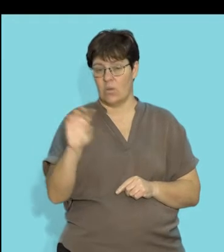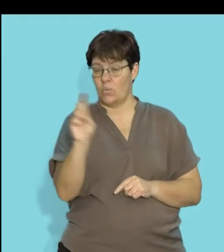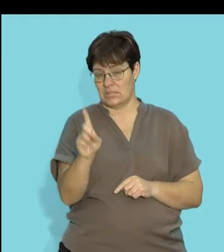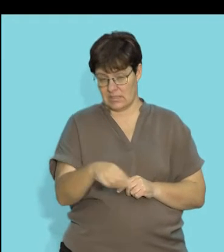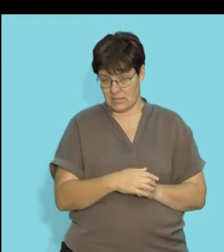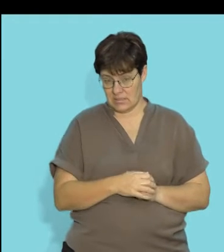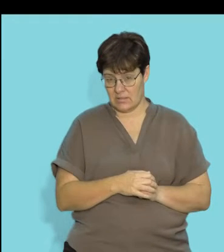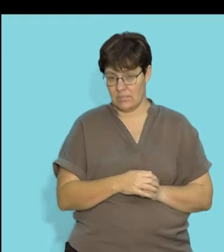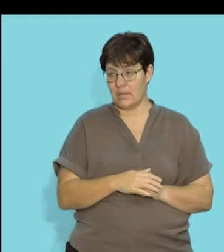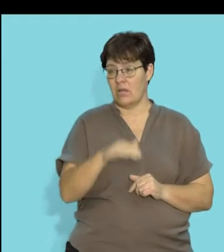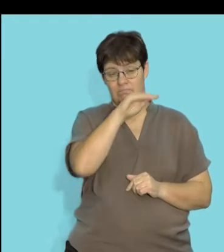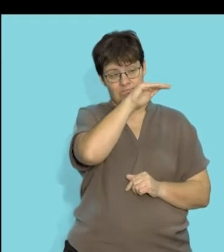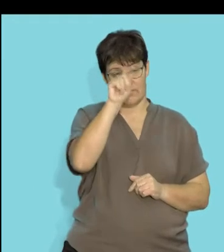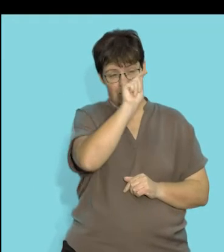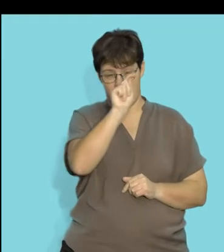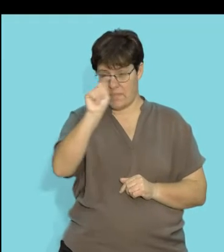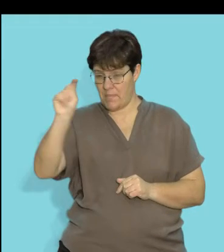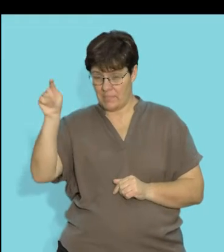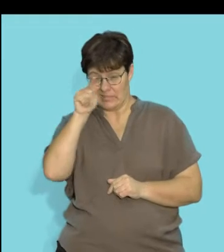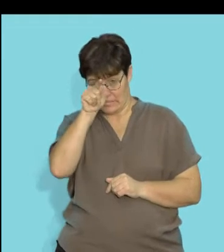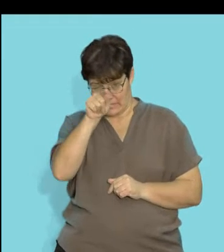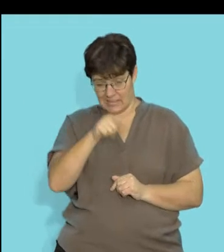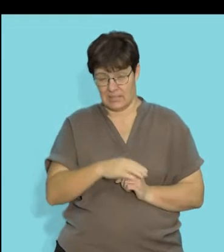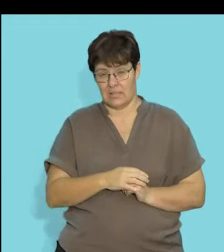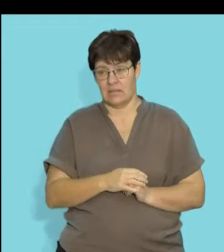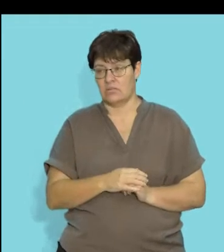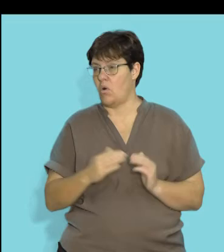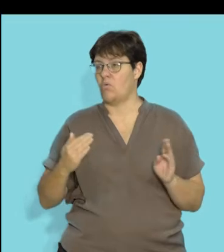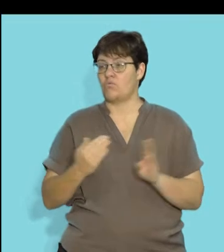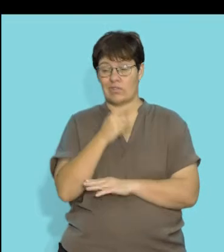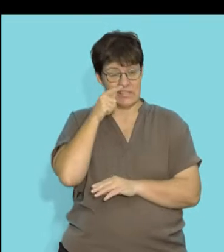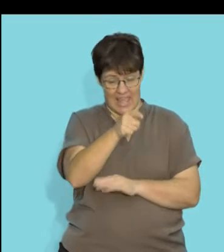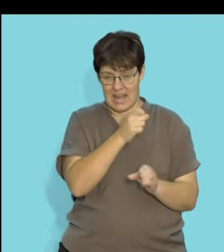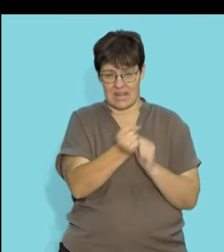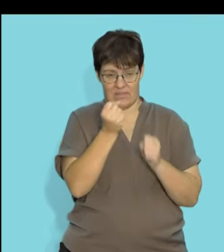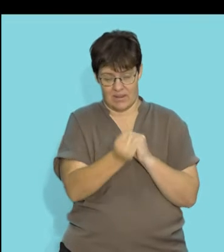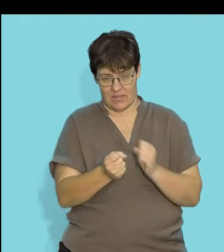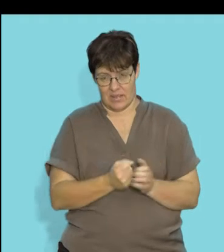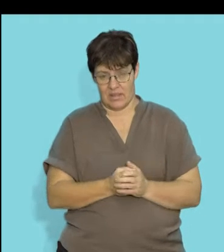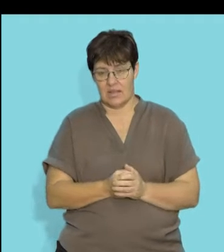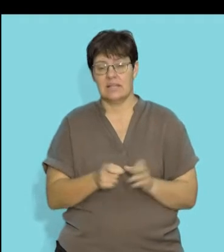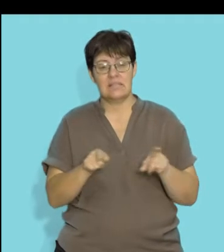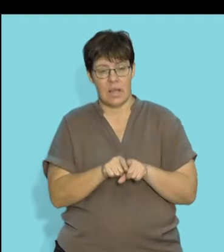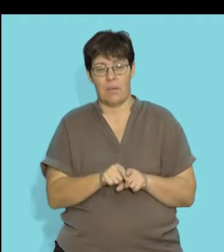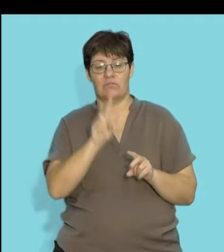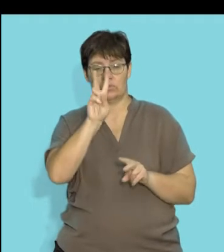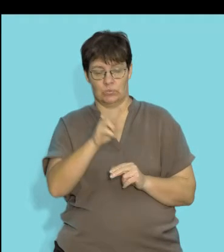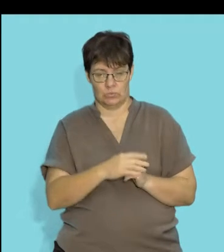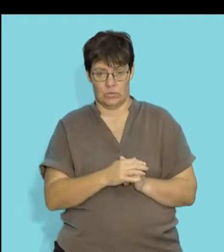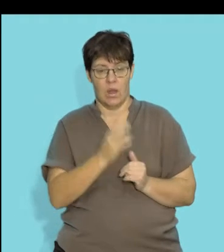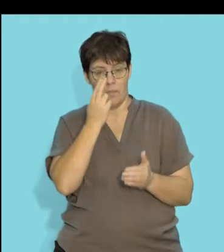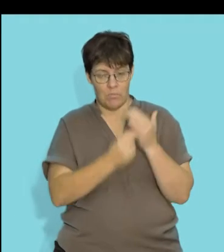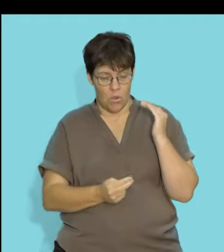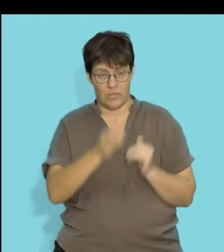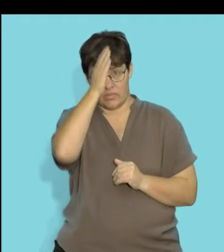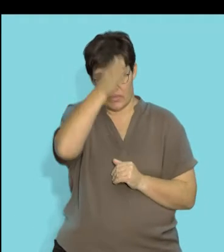my asymptote here will be the horizontal line that I've showed you with a dotted line. At times there will be 2